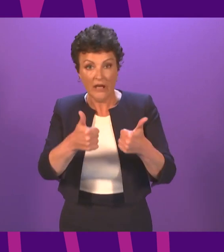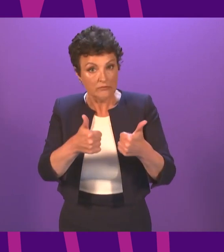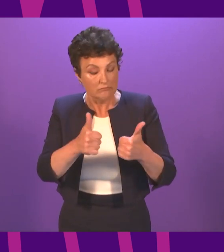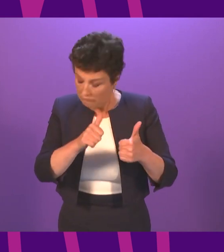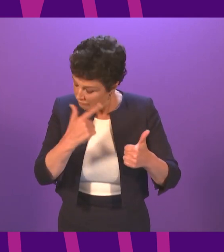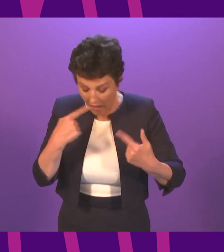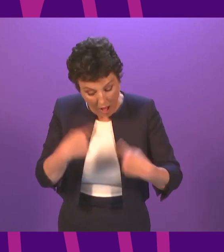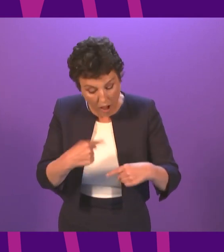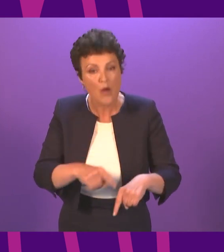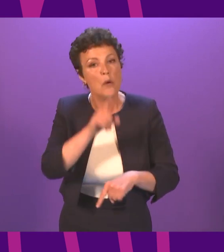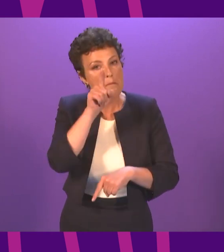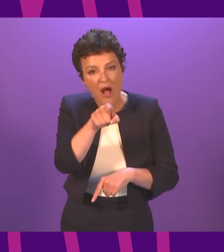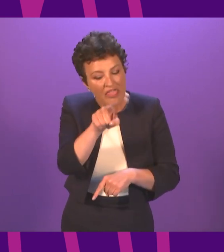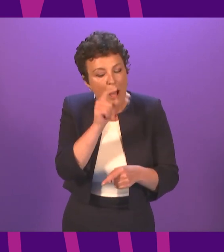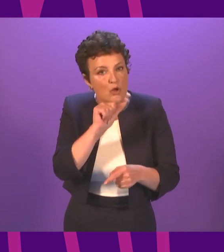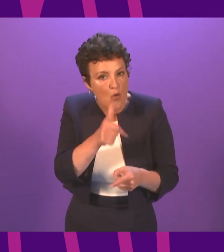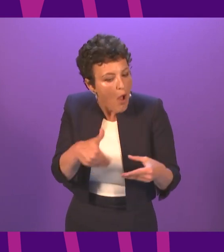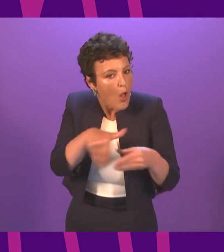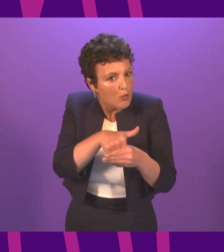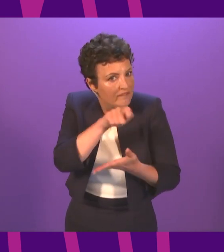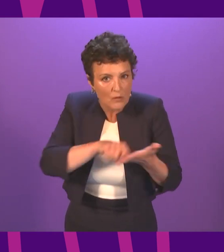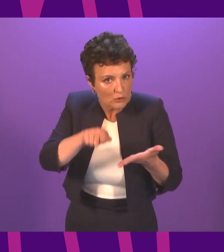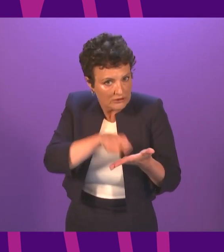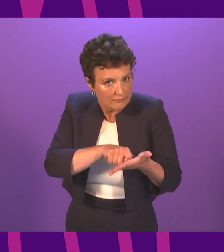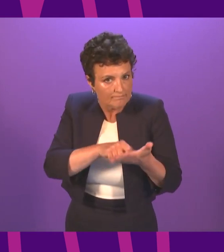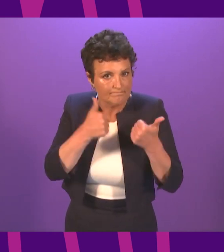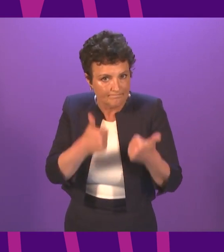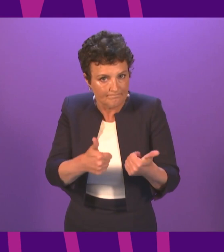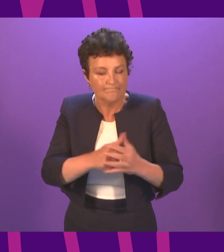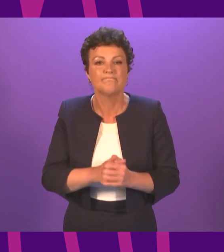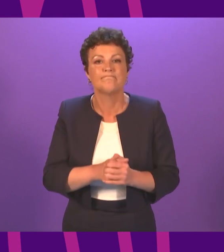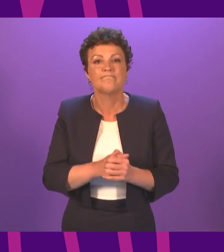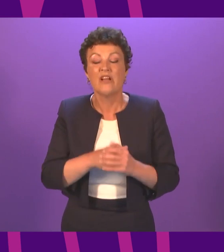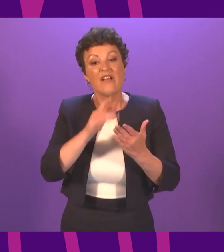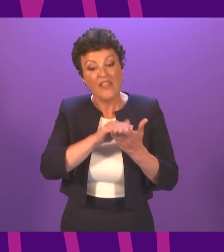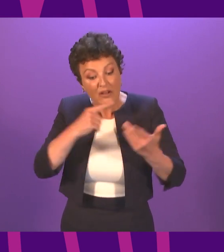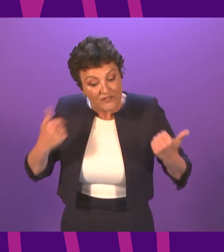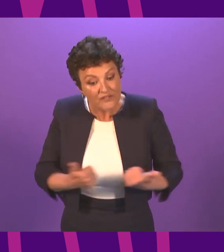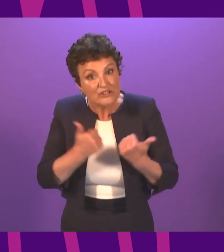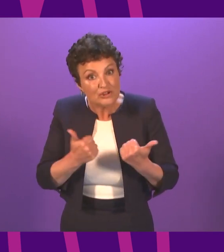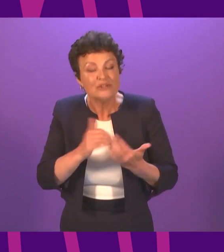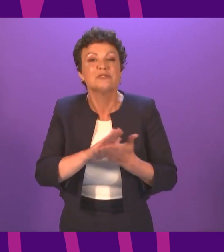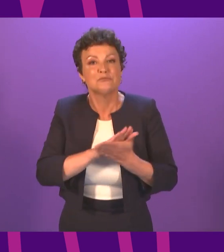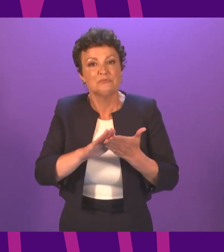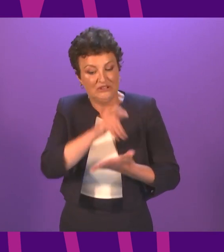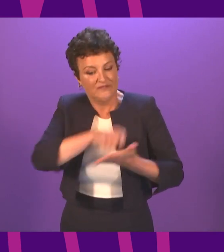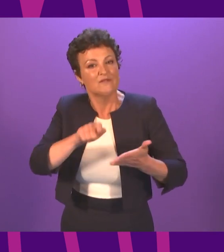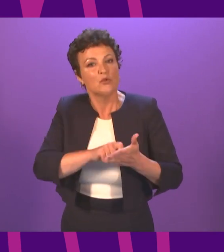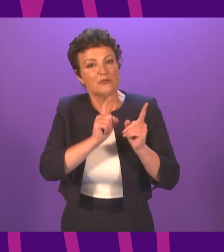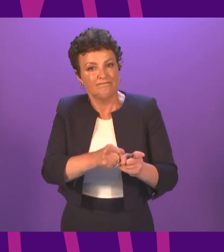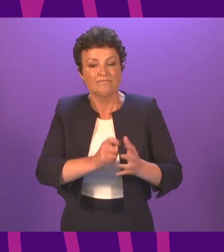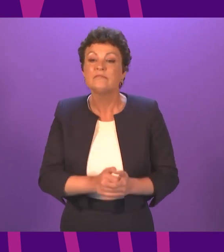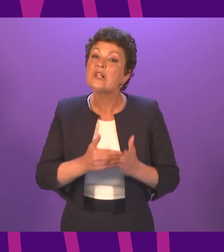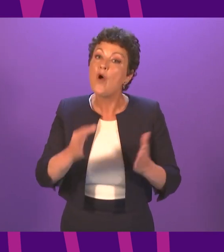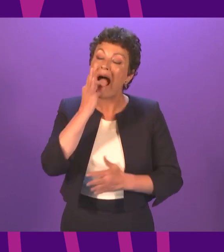establishing whether a simple majority has been achieved, and we will then proceed to a further round of voting. I call on